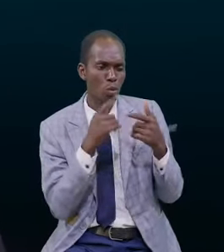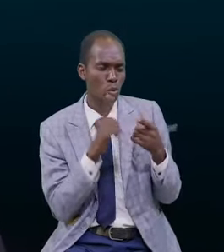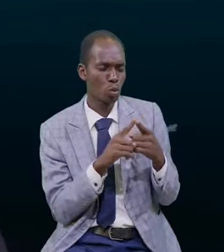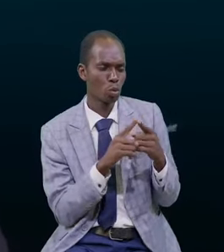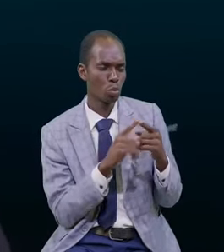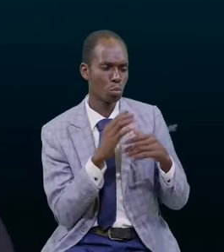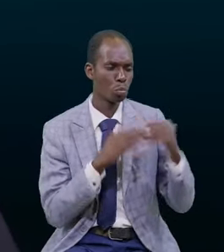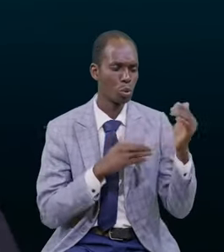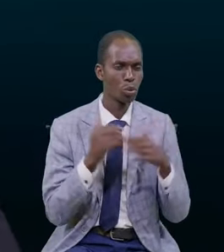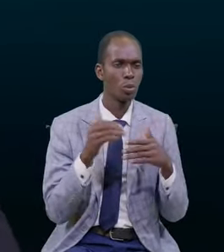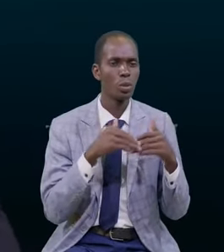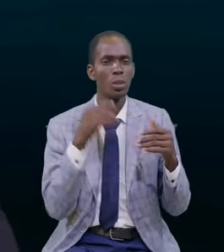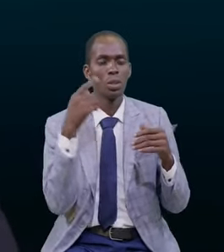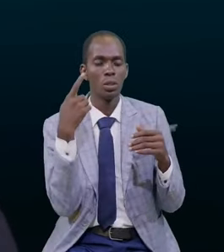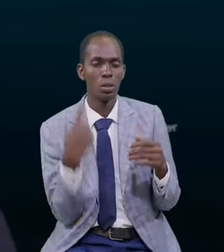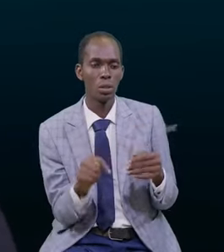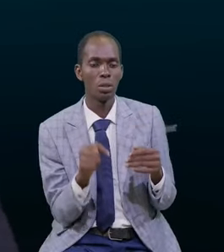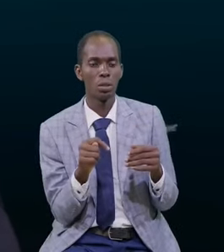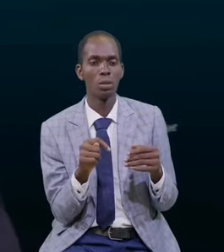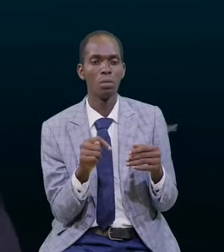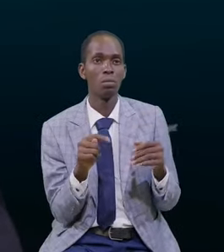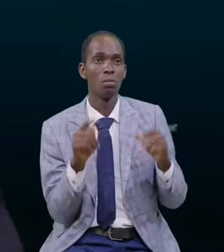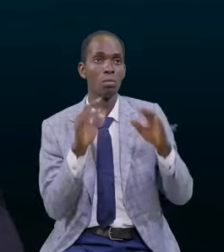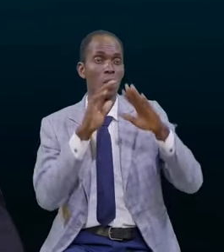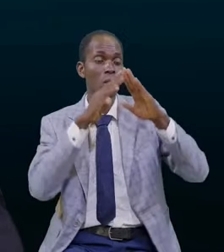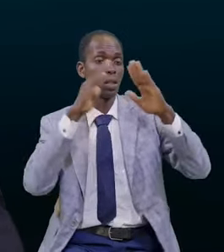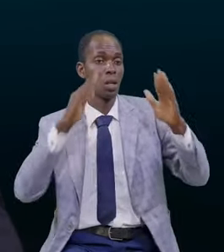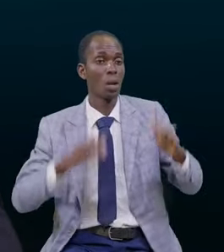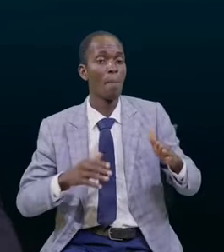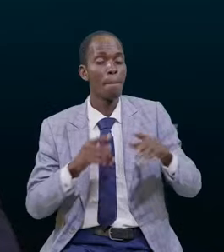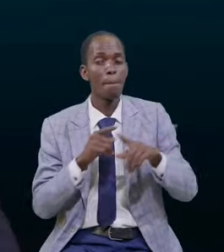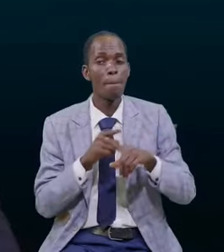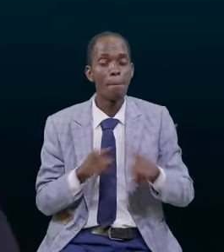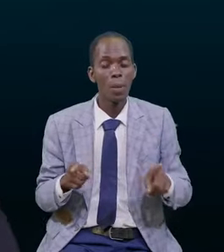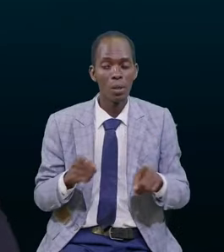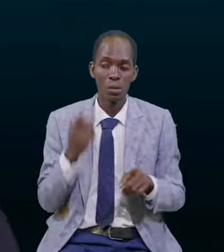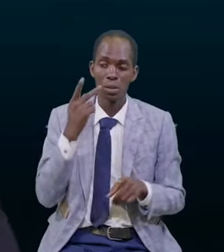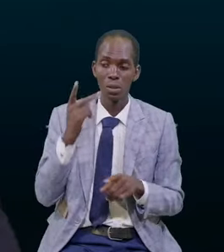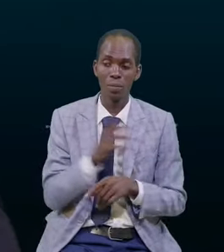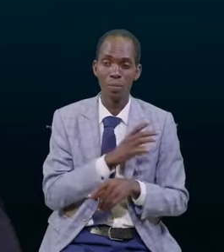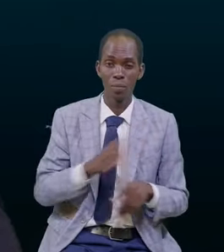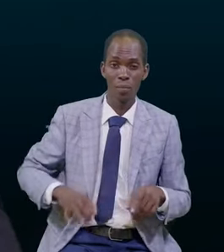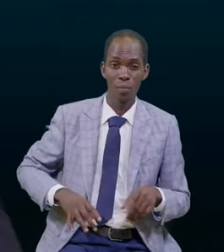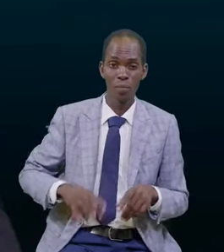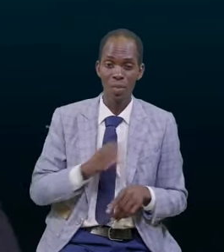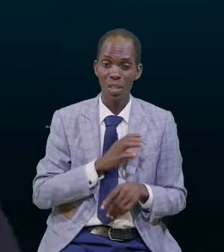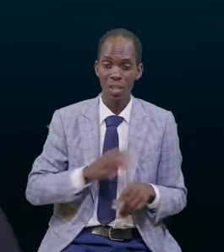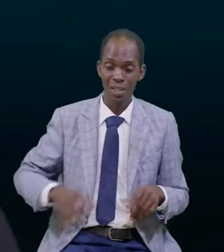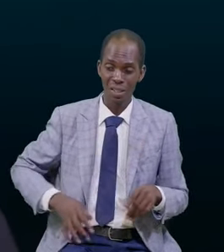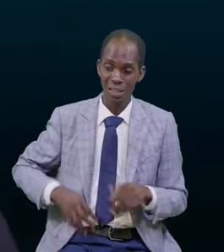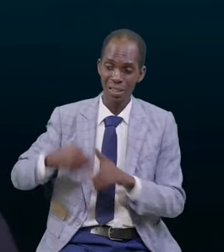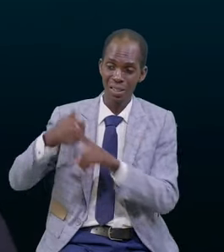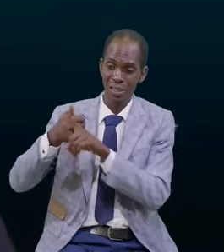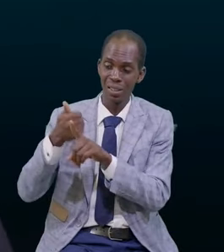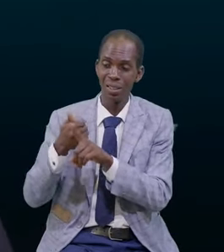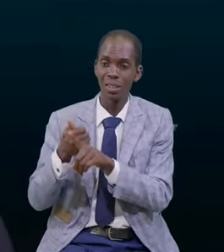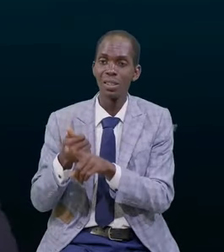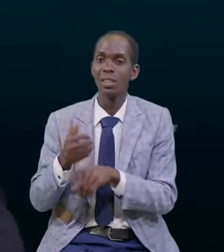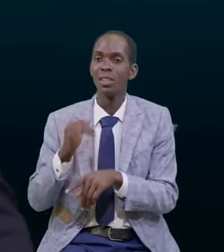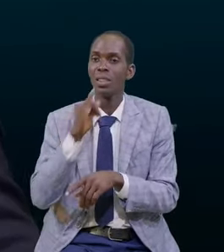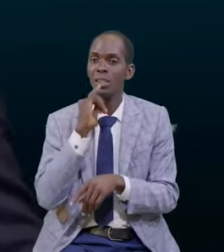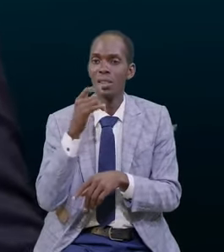M the pattern shown to you but then do you see Christ Christ is actually son over the